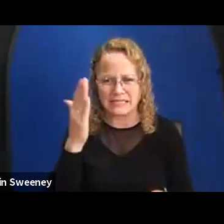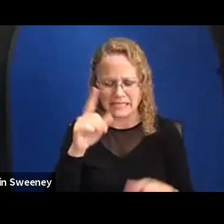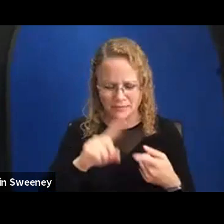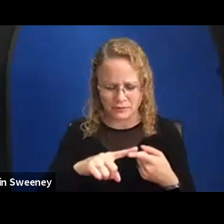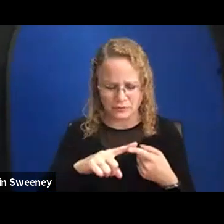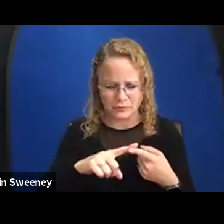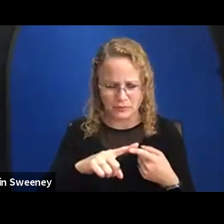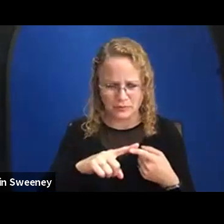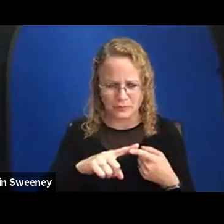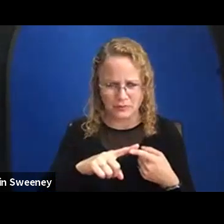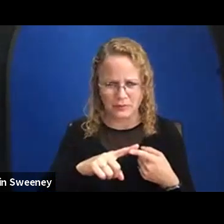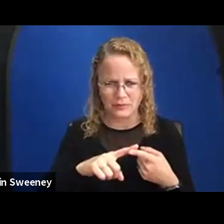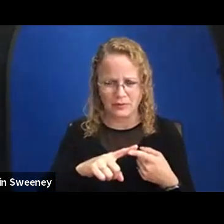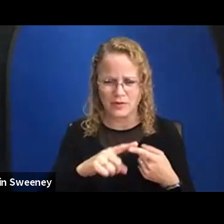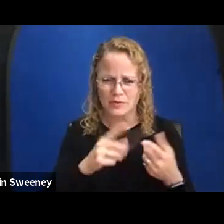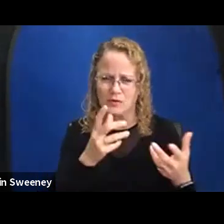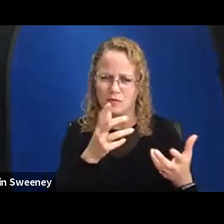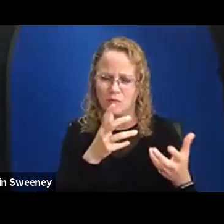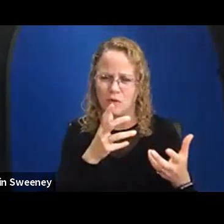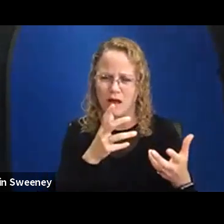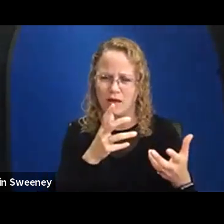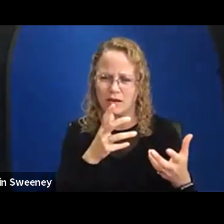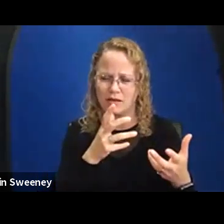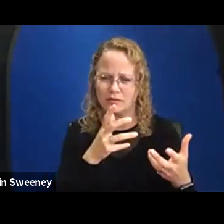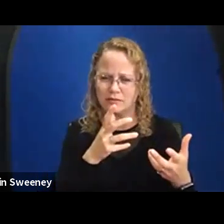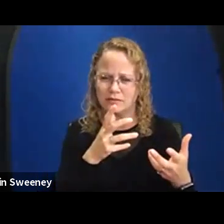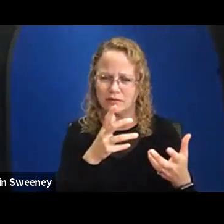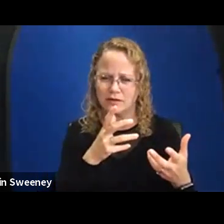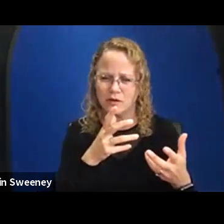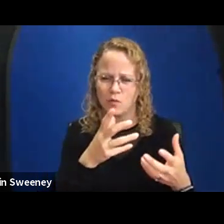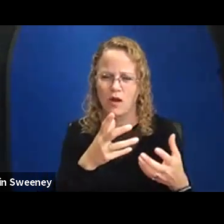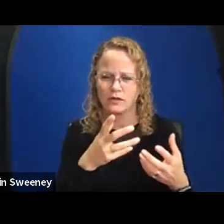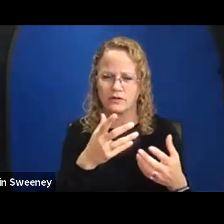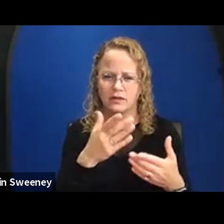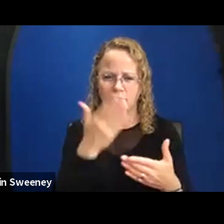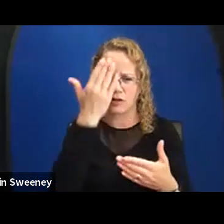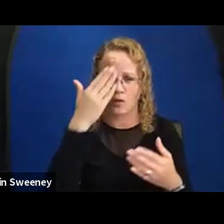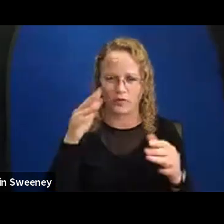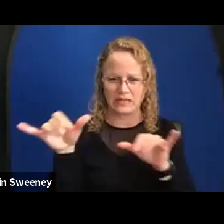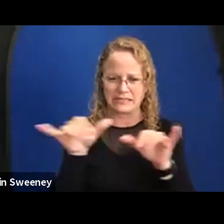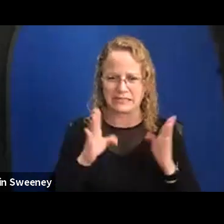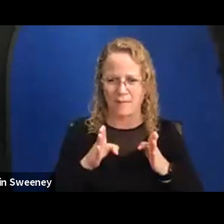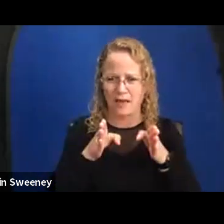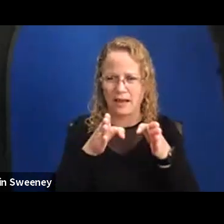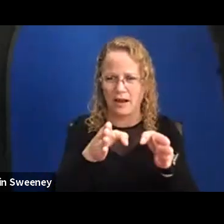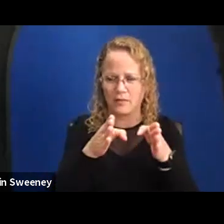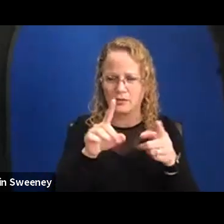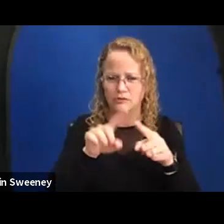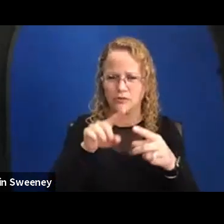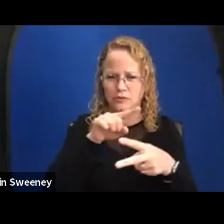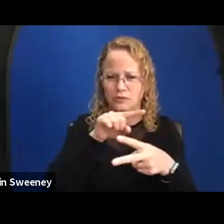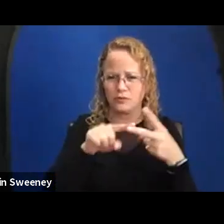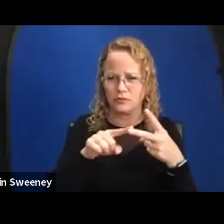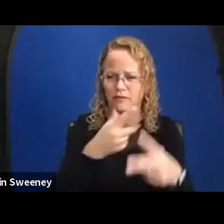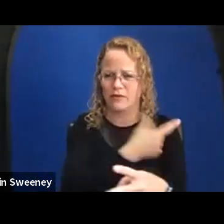indicate a desire to draw a parallel between the COVID vaccine and the flu vaccine, maybe regarding safety.